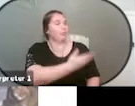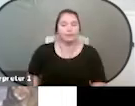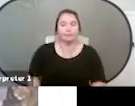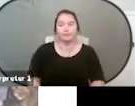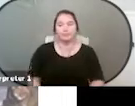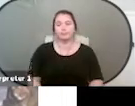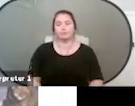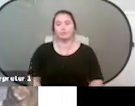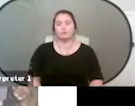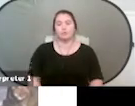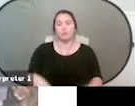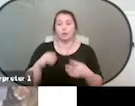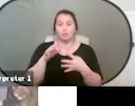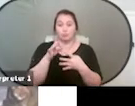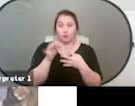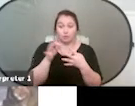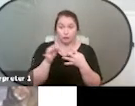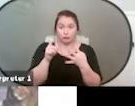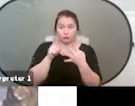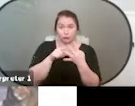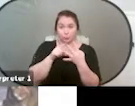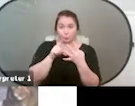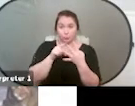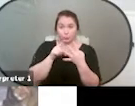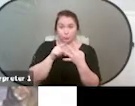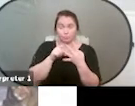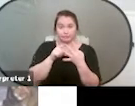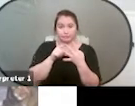So then option 2 is